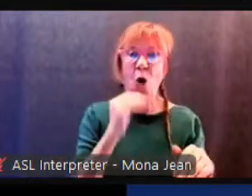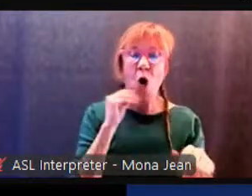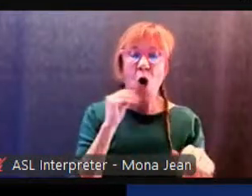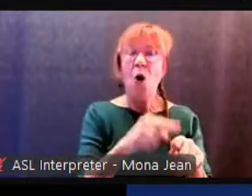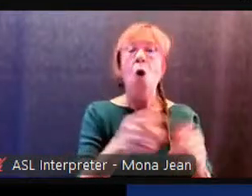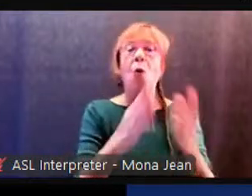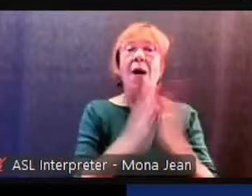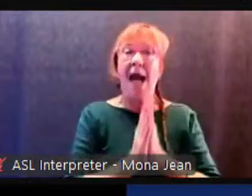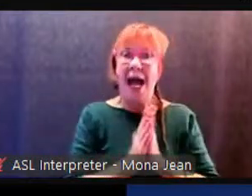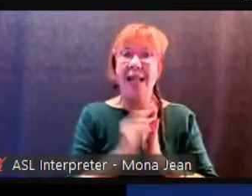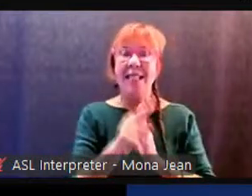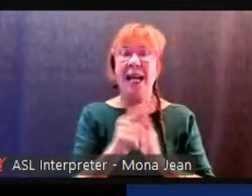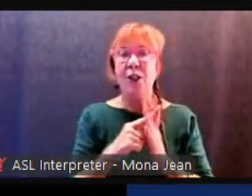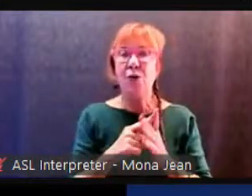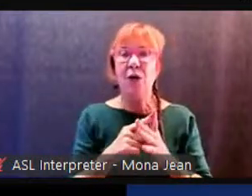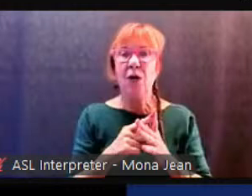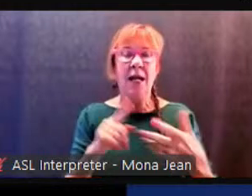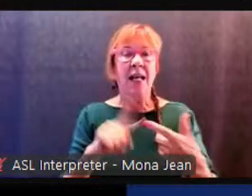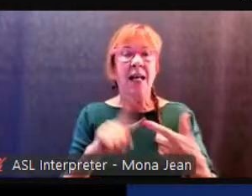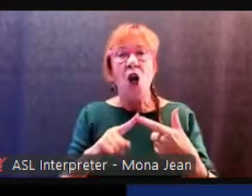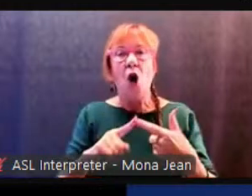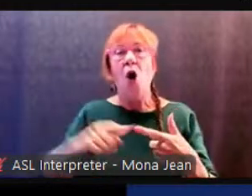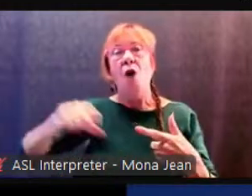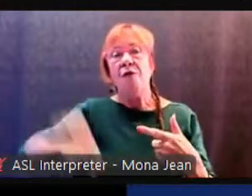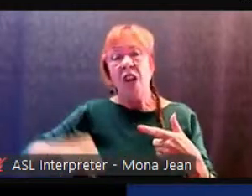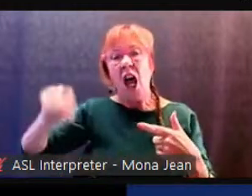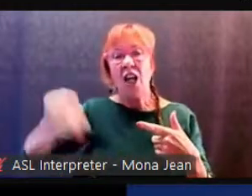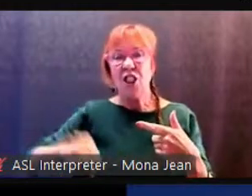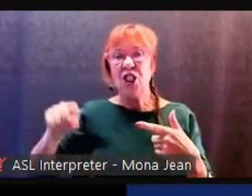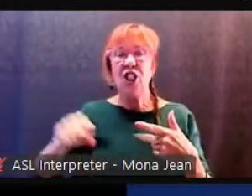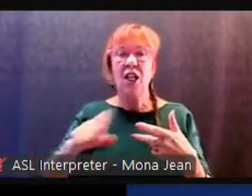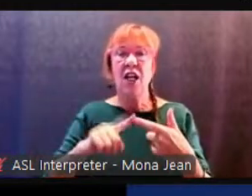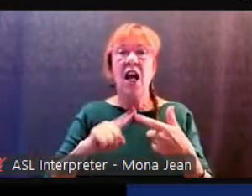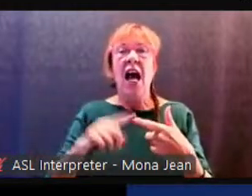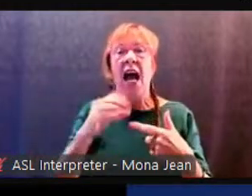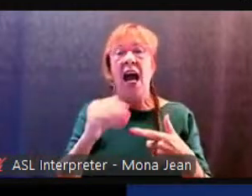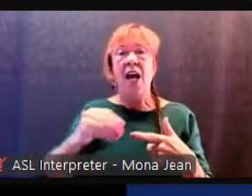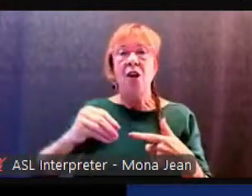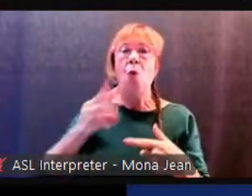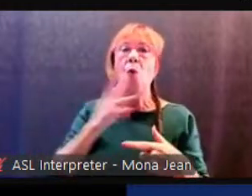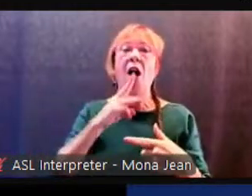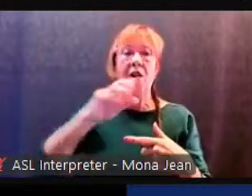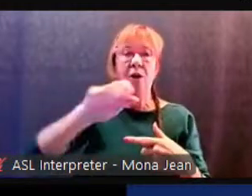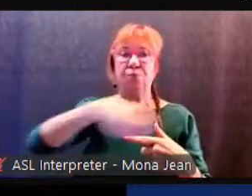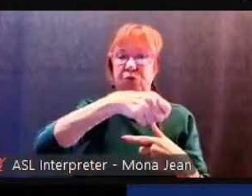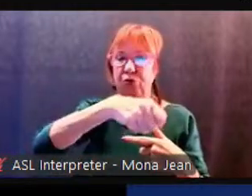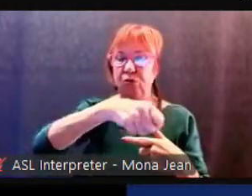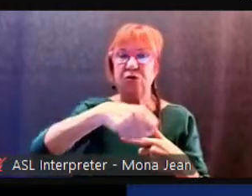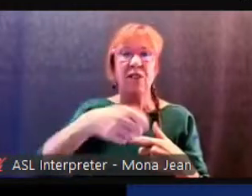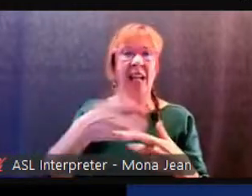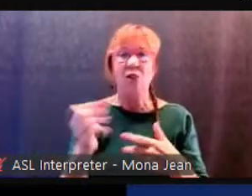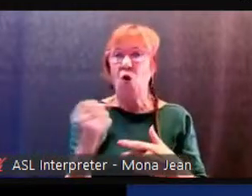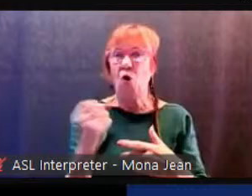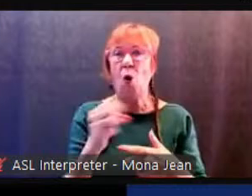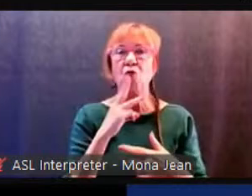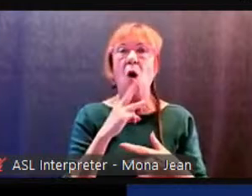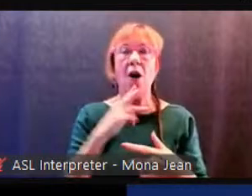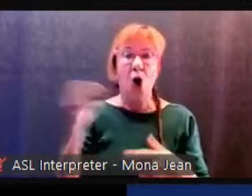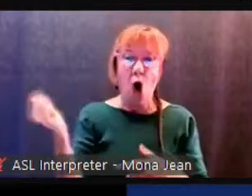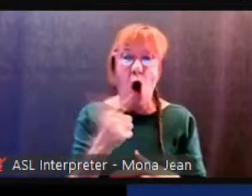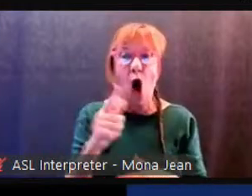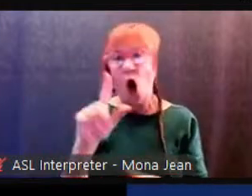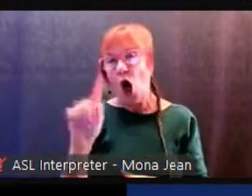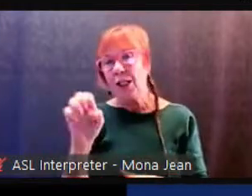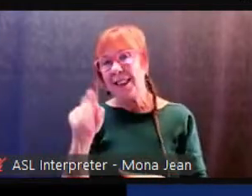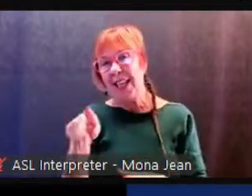you take some steps to flush some stagnant water that may be in your lines. We recommend running cold water from all taps for at